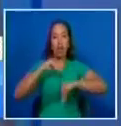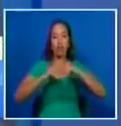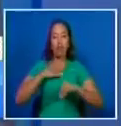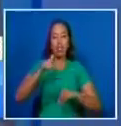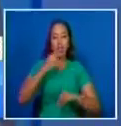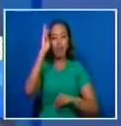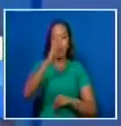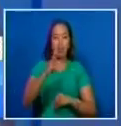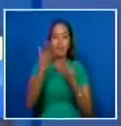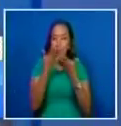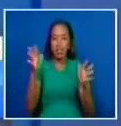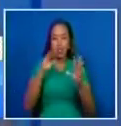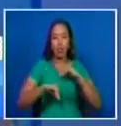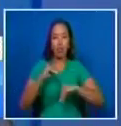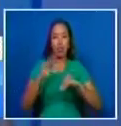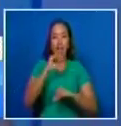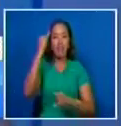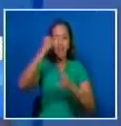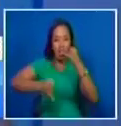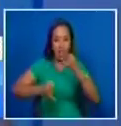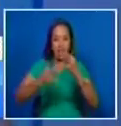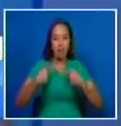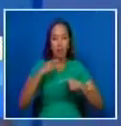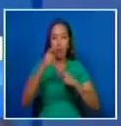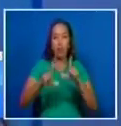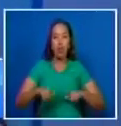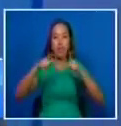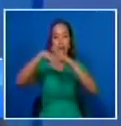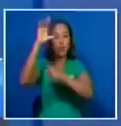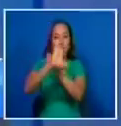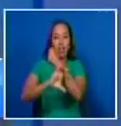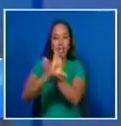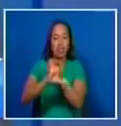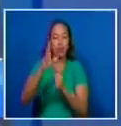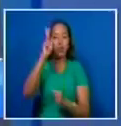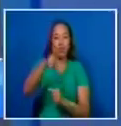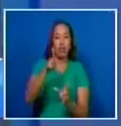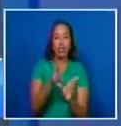end of corruption. And finally, diaspora, you get the chance to participate. So